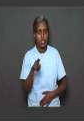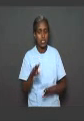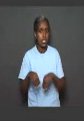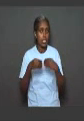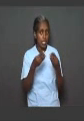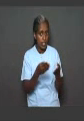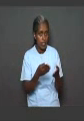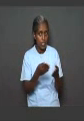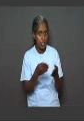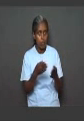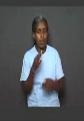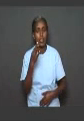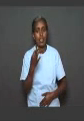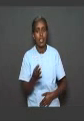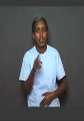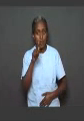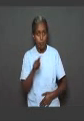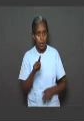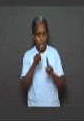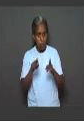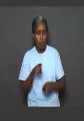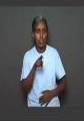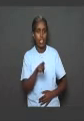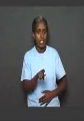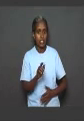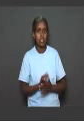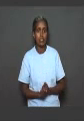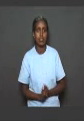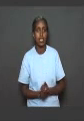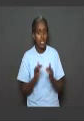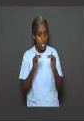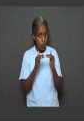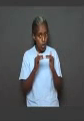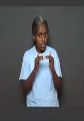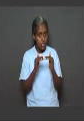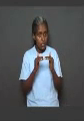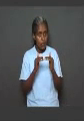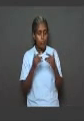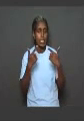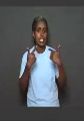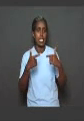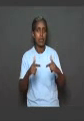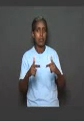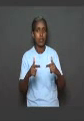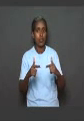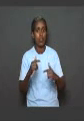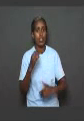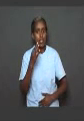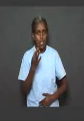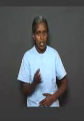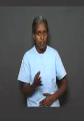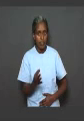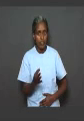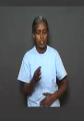given by f prime of x equals the limit of